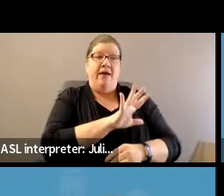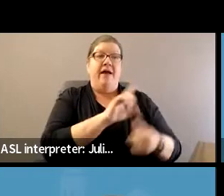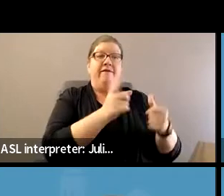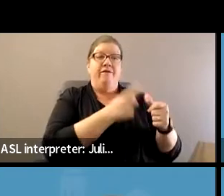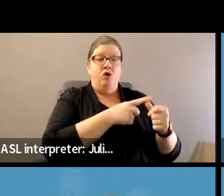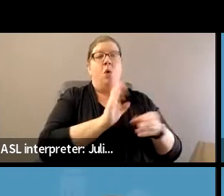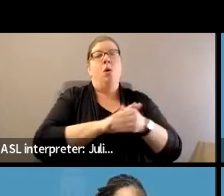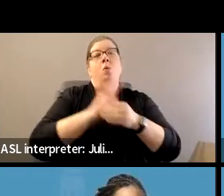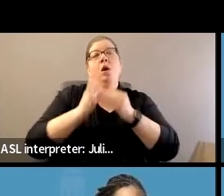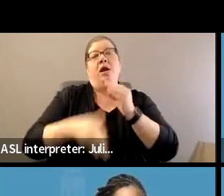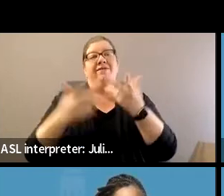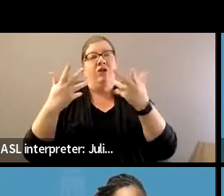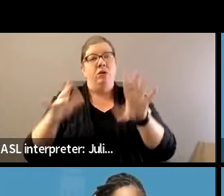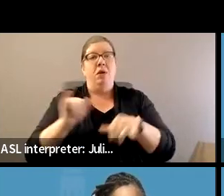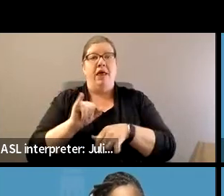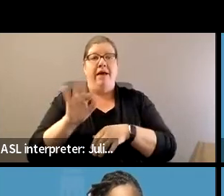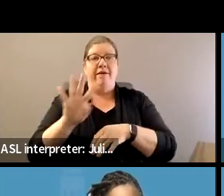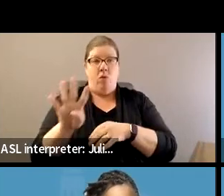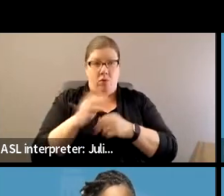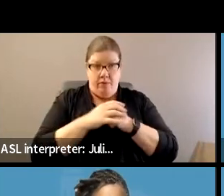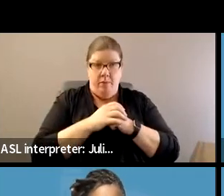I-4.